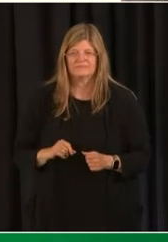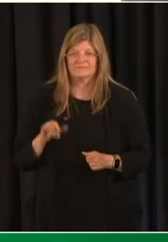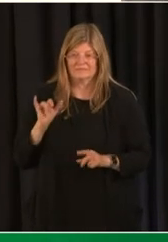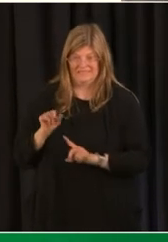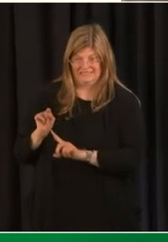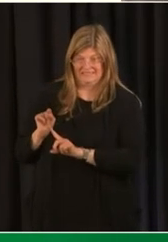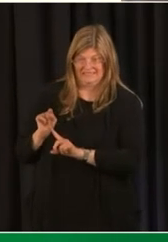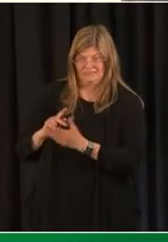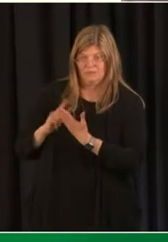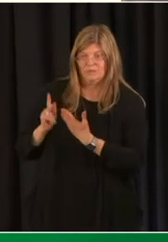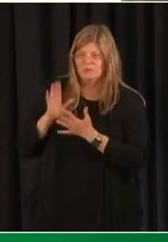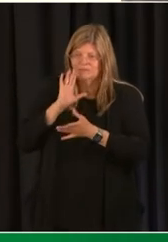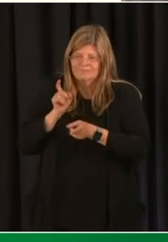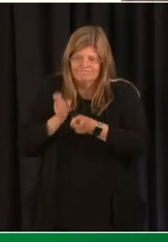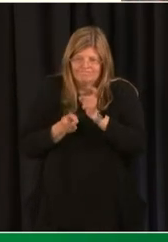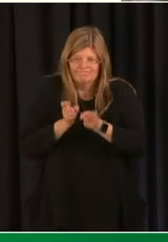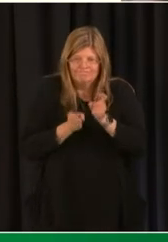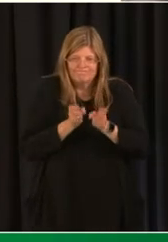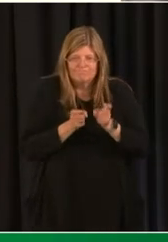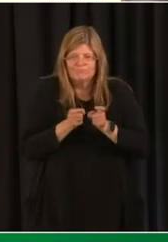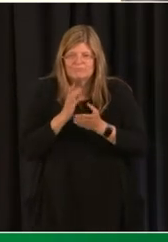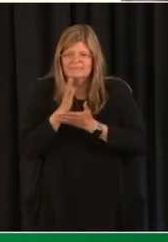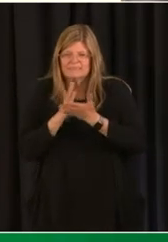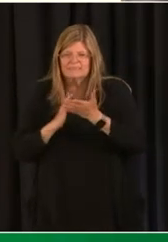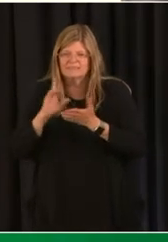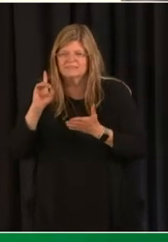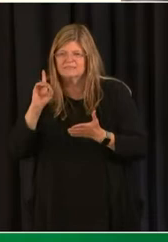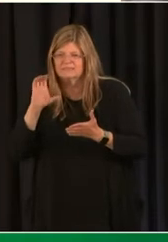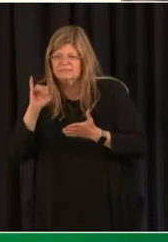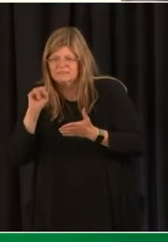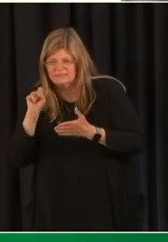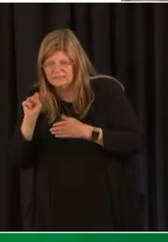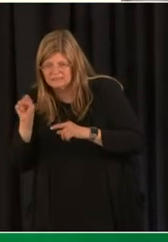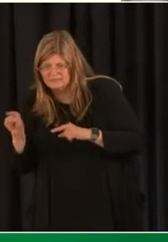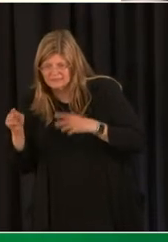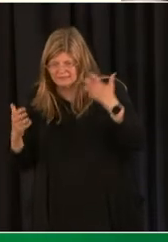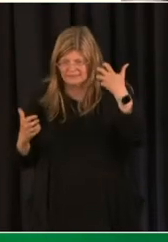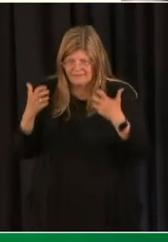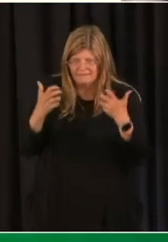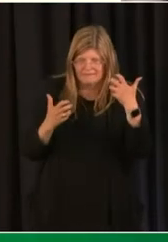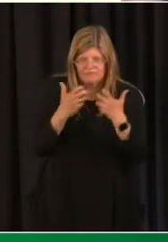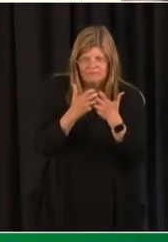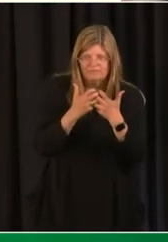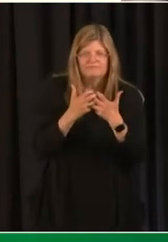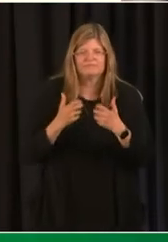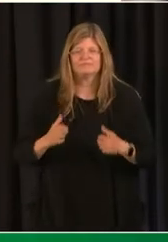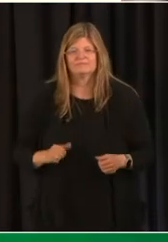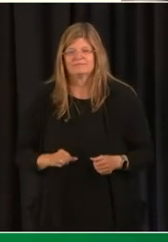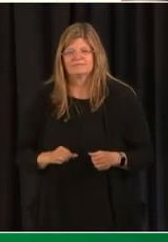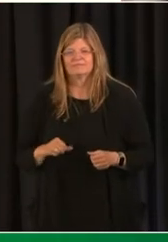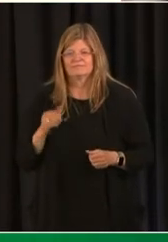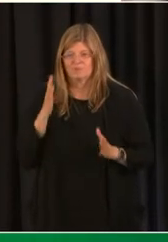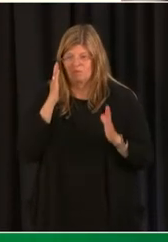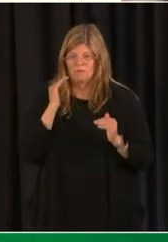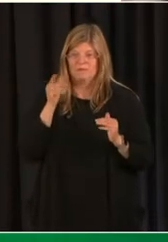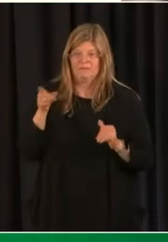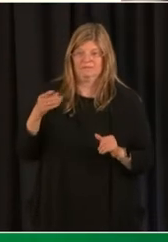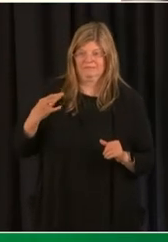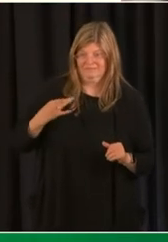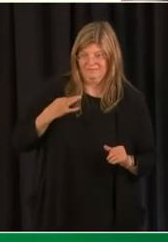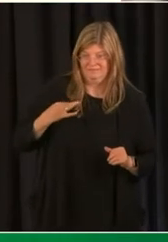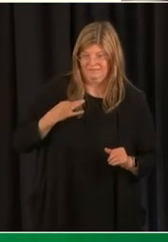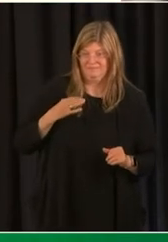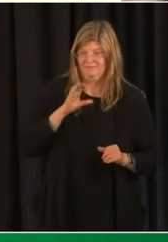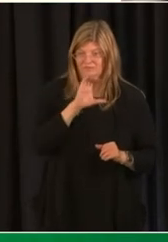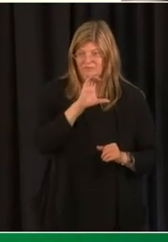that program will be augmented by some of the DC Stay program funds. Now, if you had applied to the CHAP program,